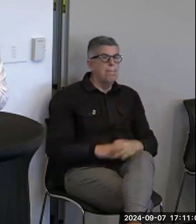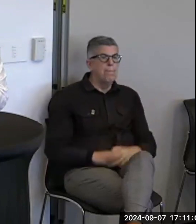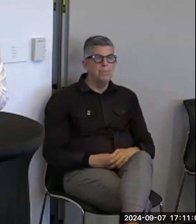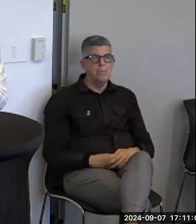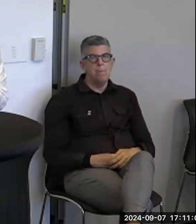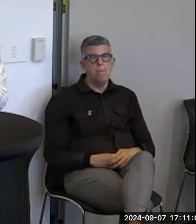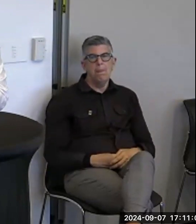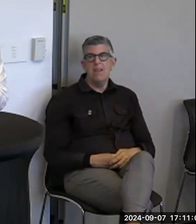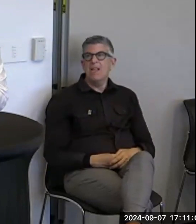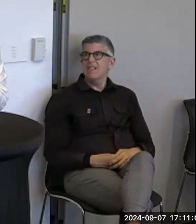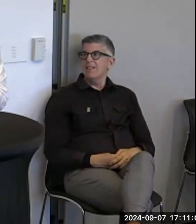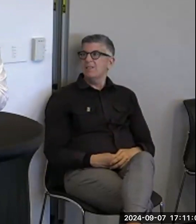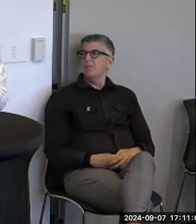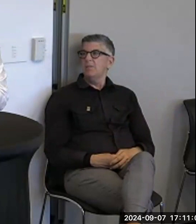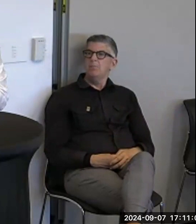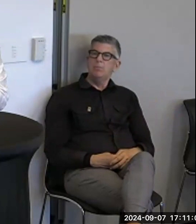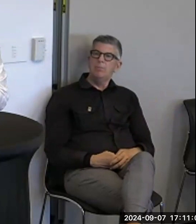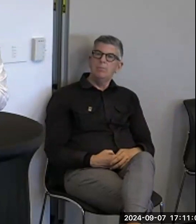Naomi?